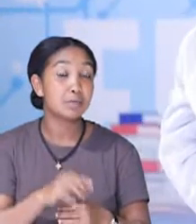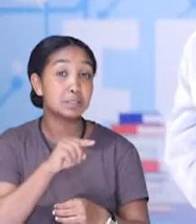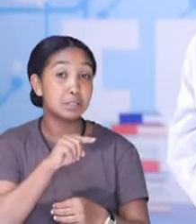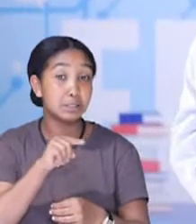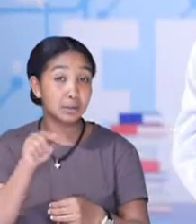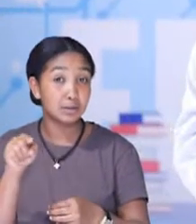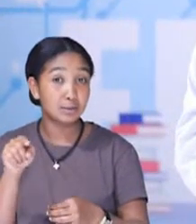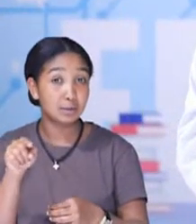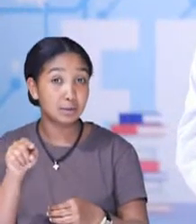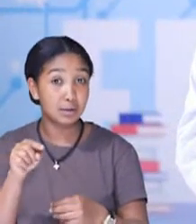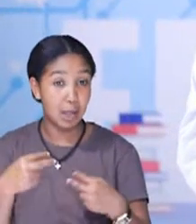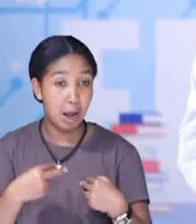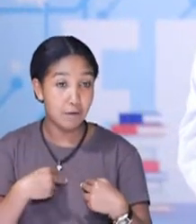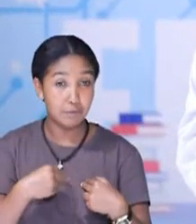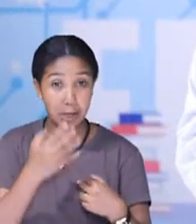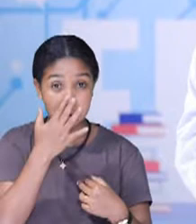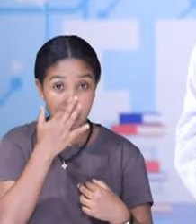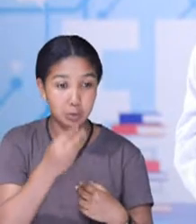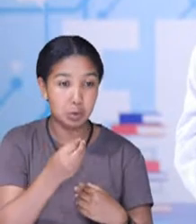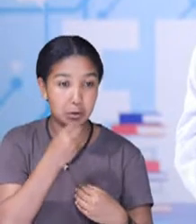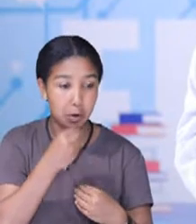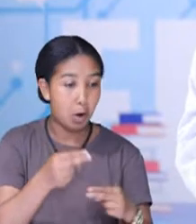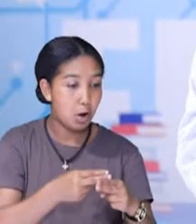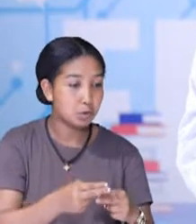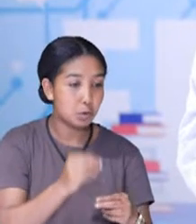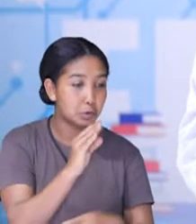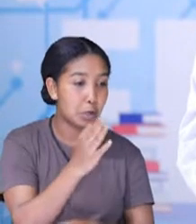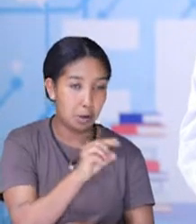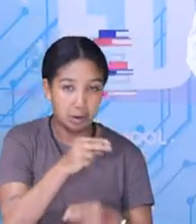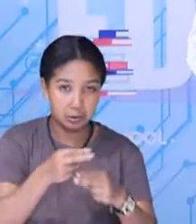they have an experience to eat a short tree.